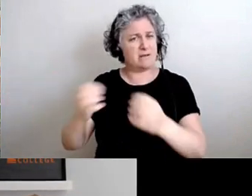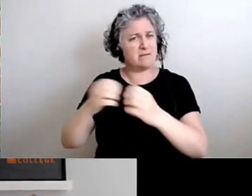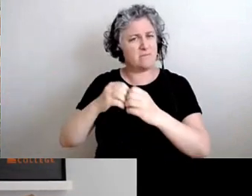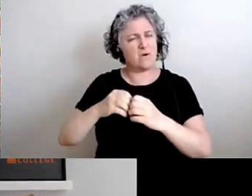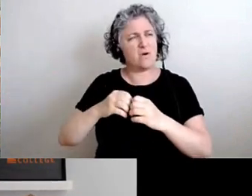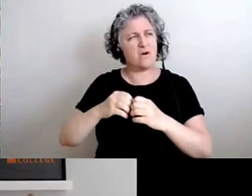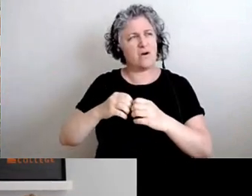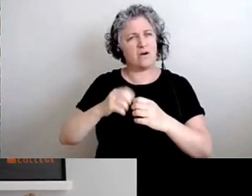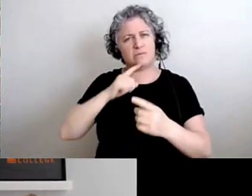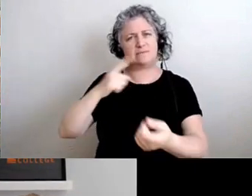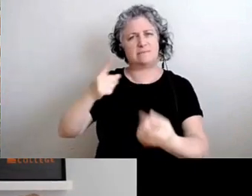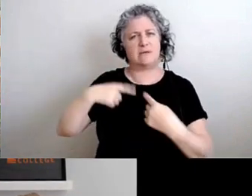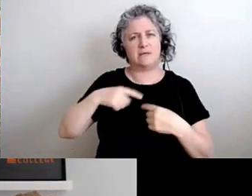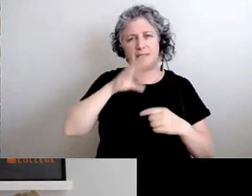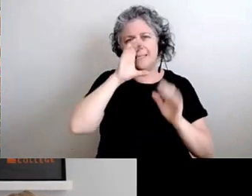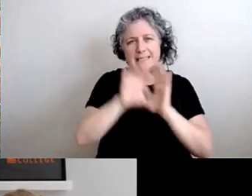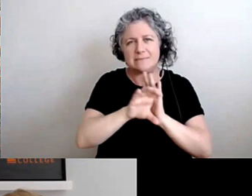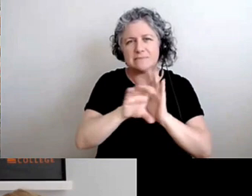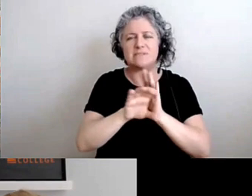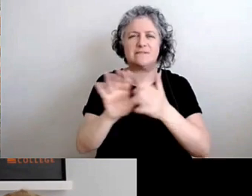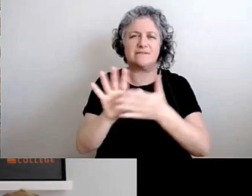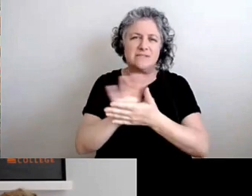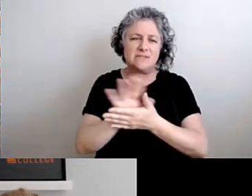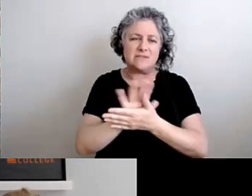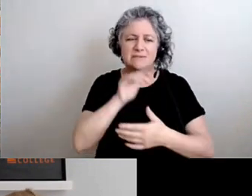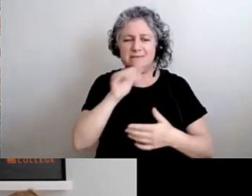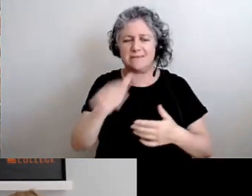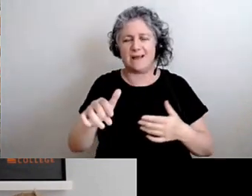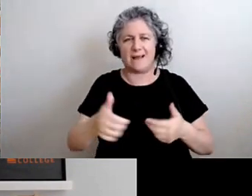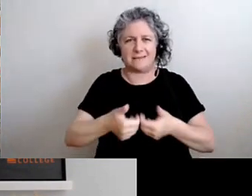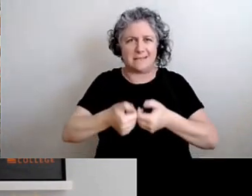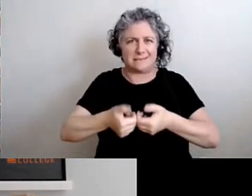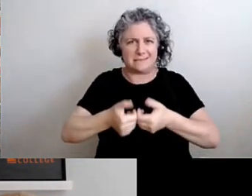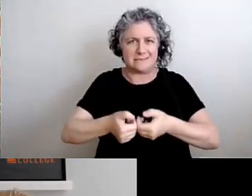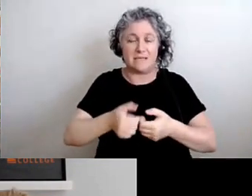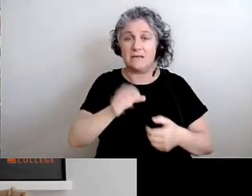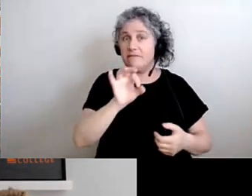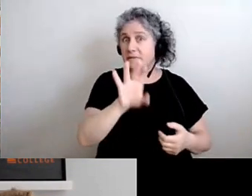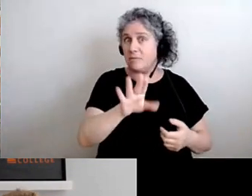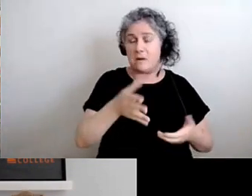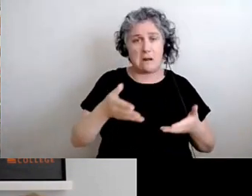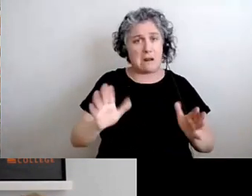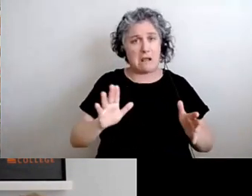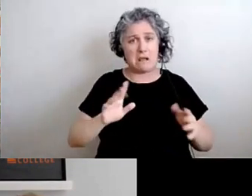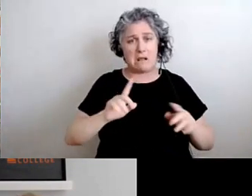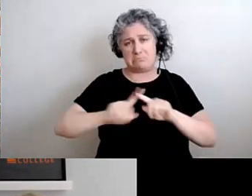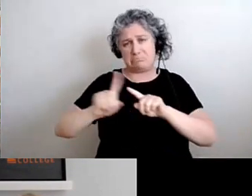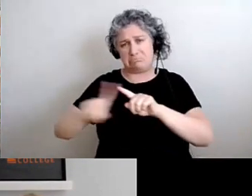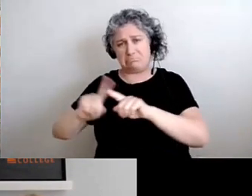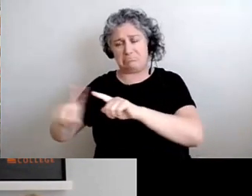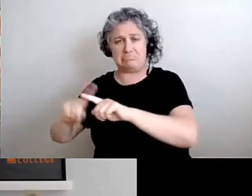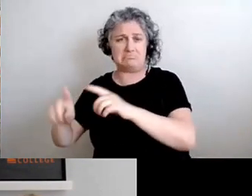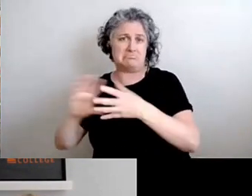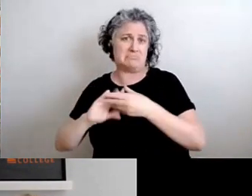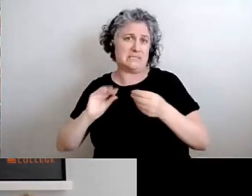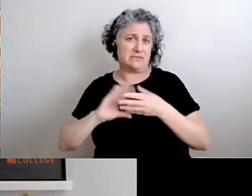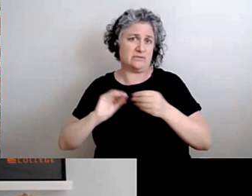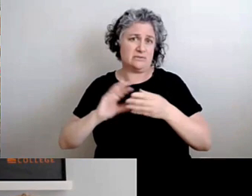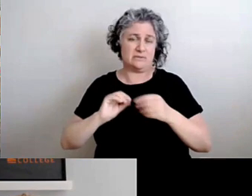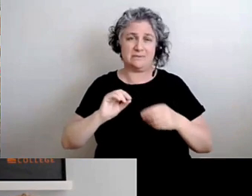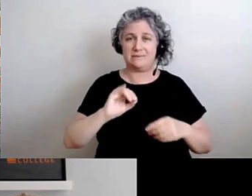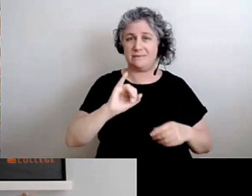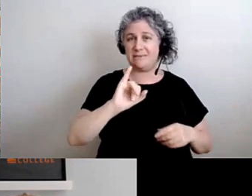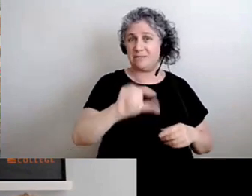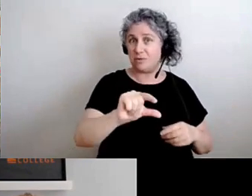and videos rather than text. So Facebook allows us, all kinds of different versions of messaging, where Instagram, you have to have that